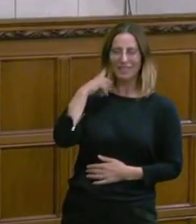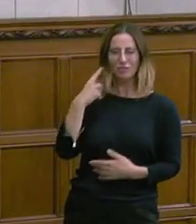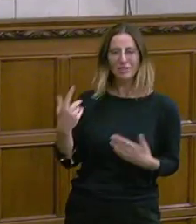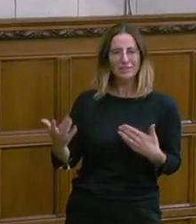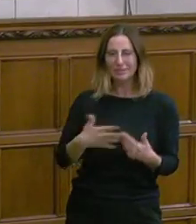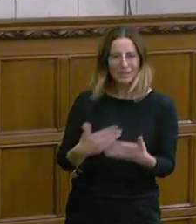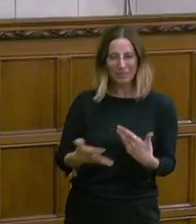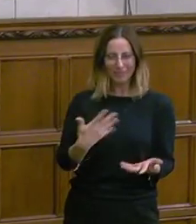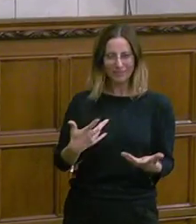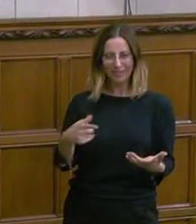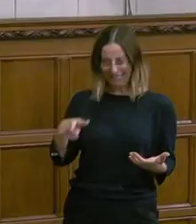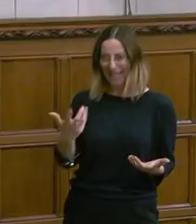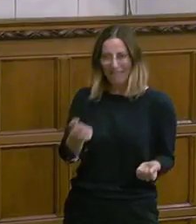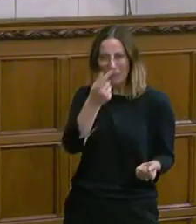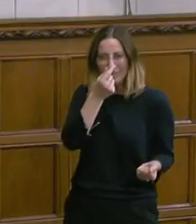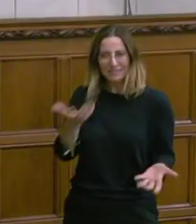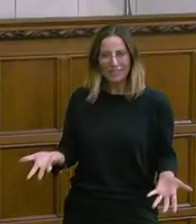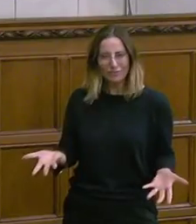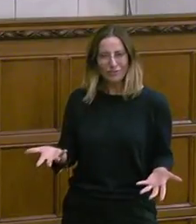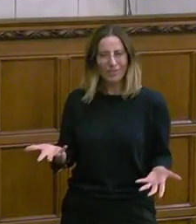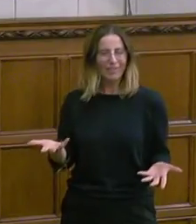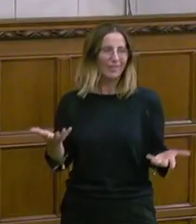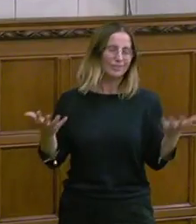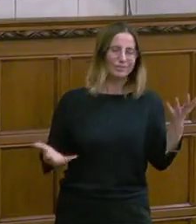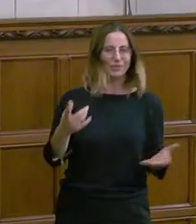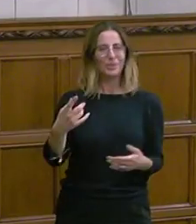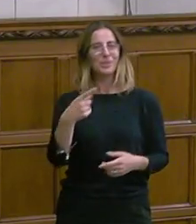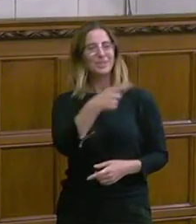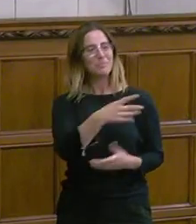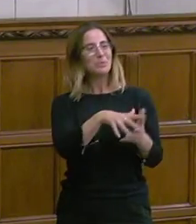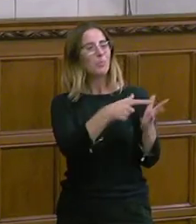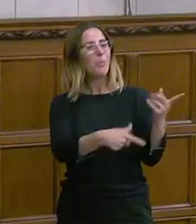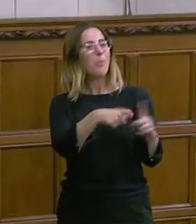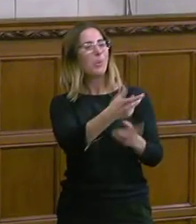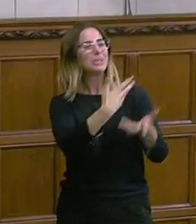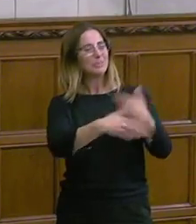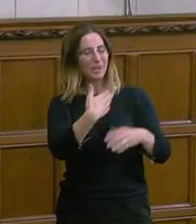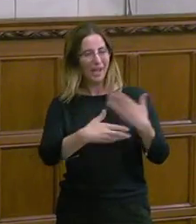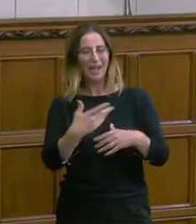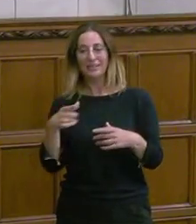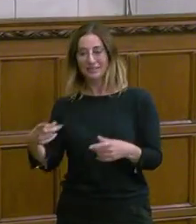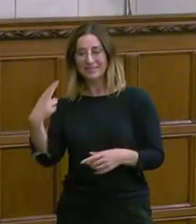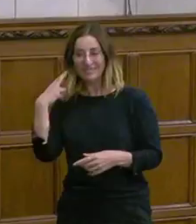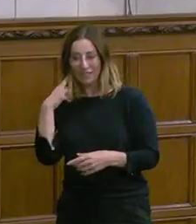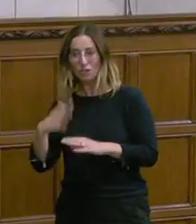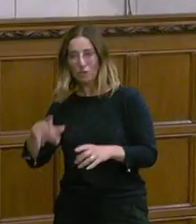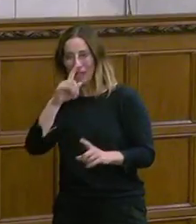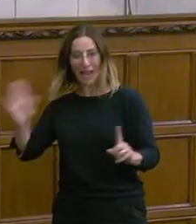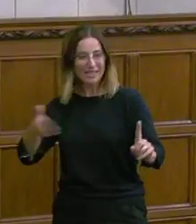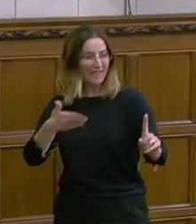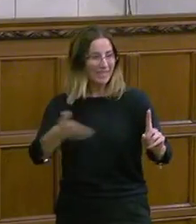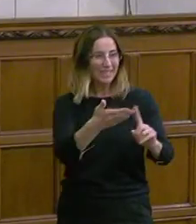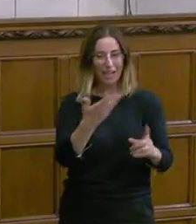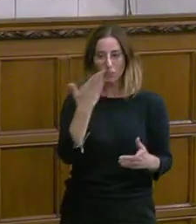an A. And Mrs. Ward says here that teachers of the deaf navigate schools and classrooms in no end of subtle and clever ways to get the best out of